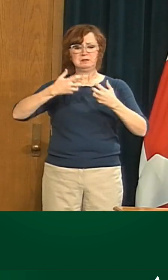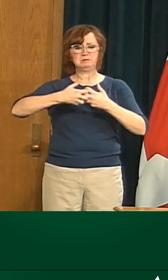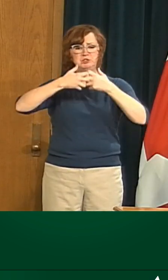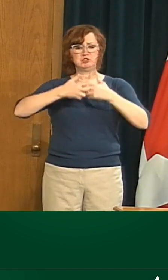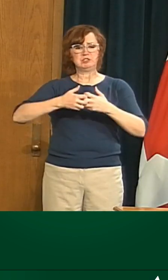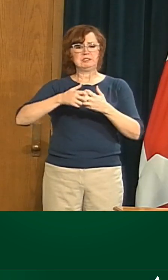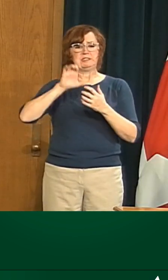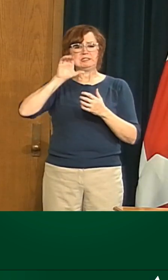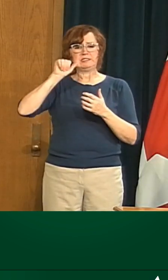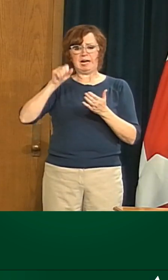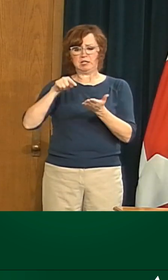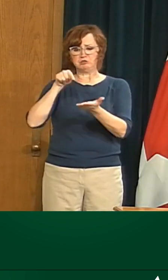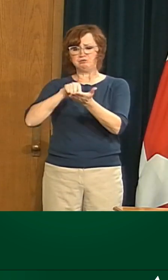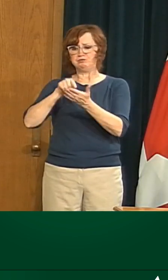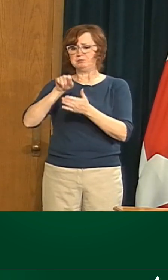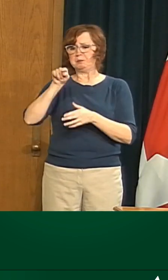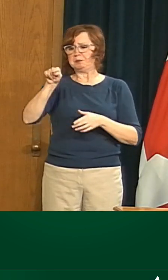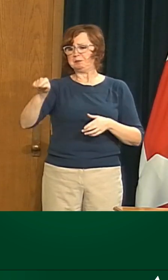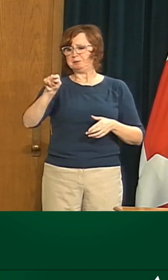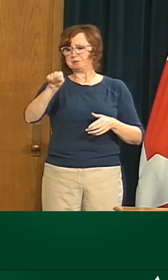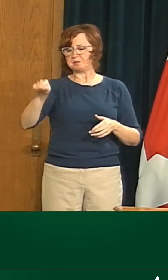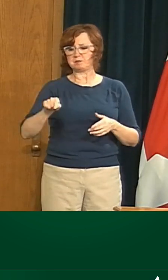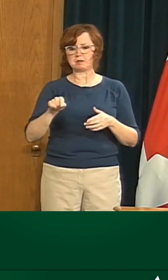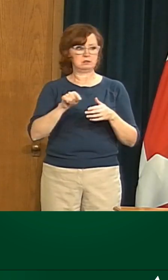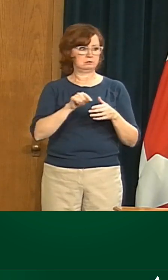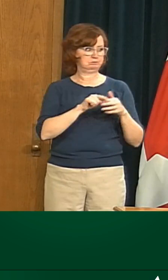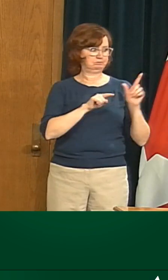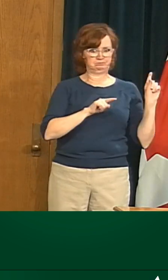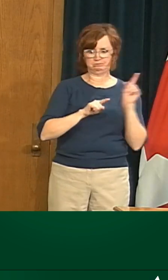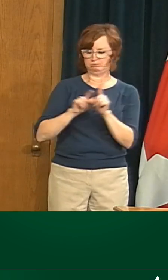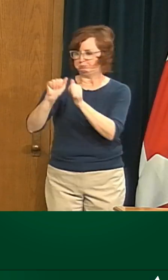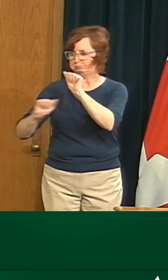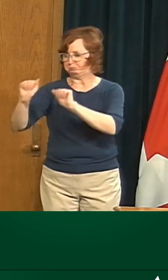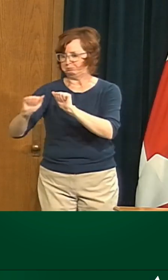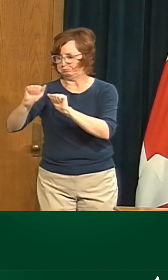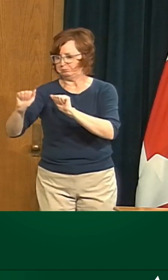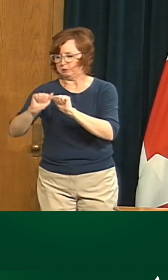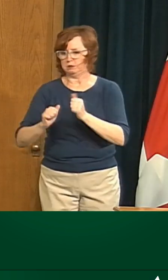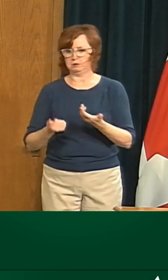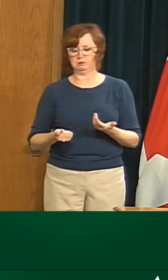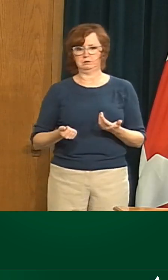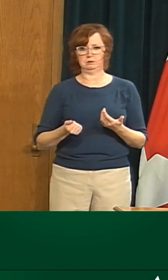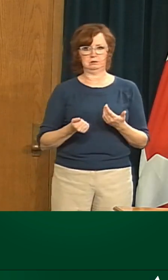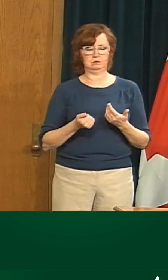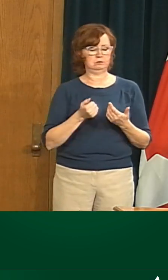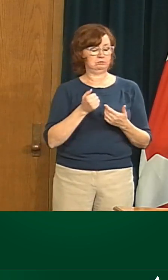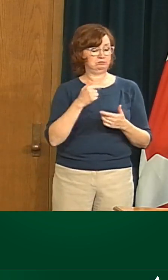we should be very proud of that here in Saskatchewan, as have people. By far and away, been